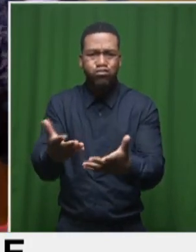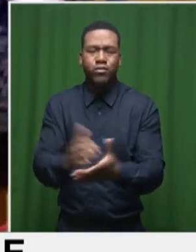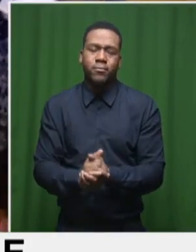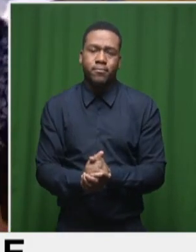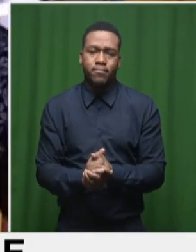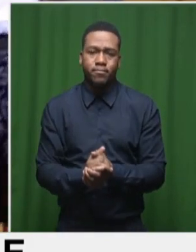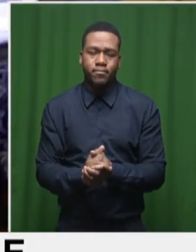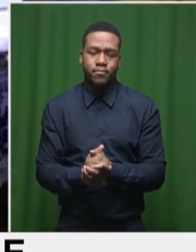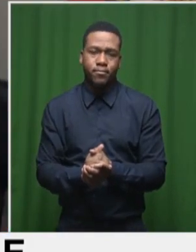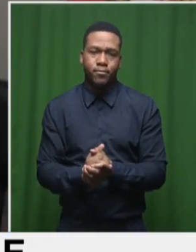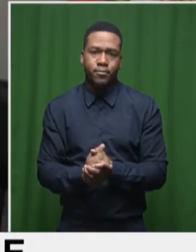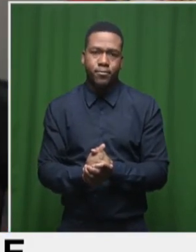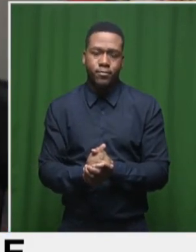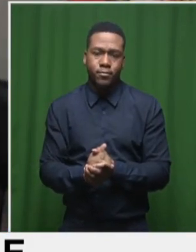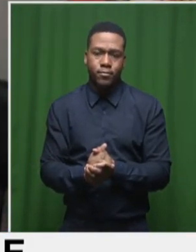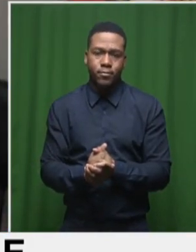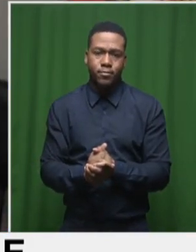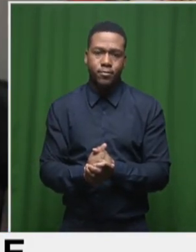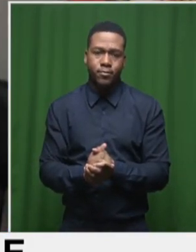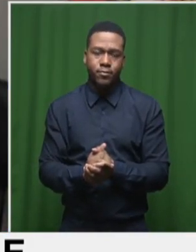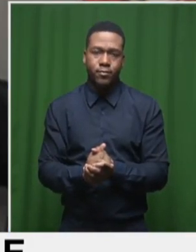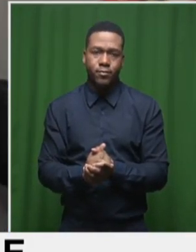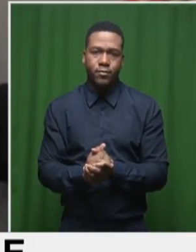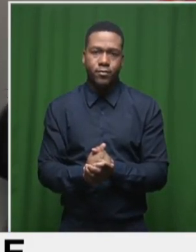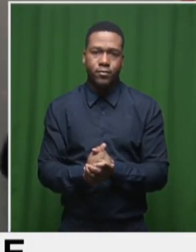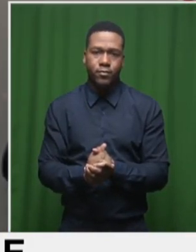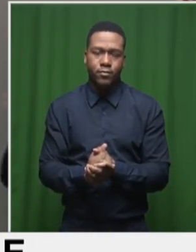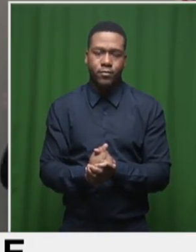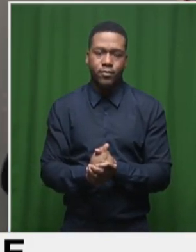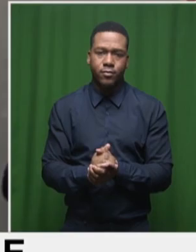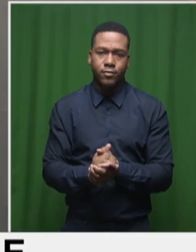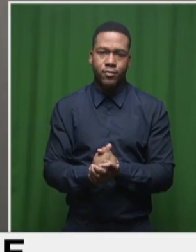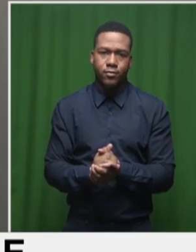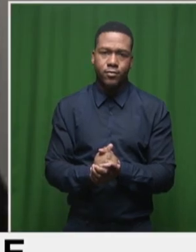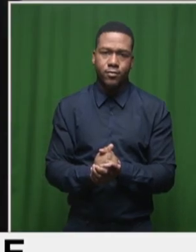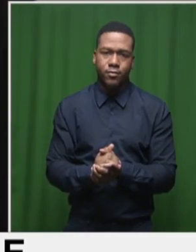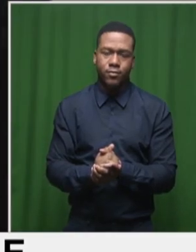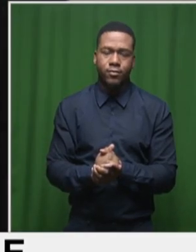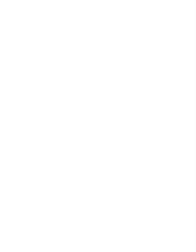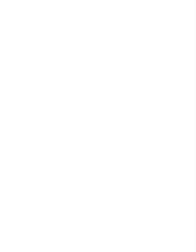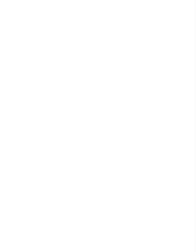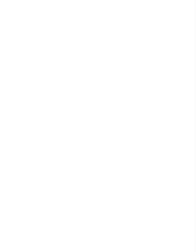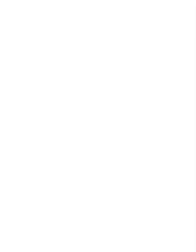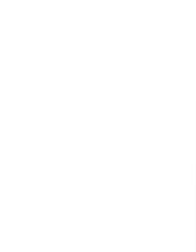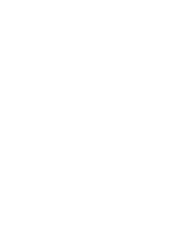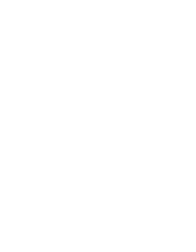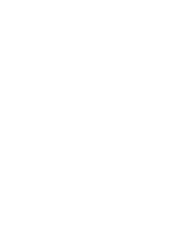outcomes in the future. Nompumelelo Siziba, SABC News, Johannesburg.